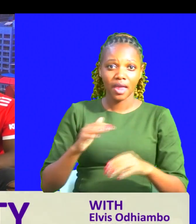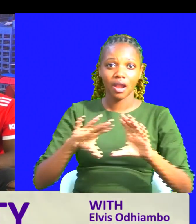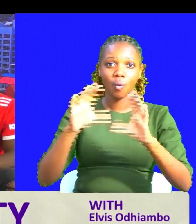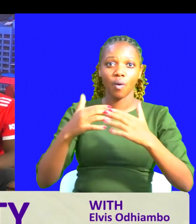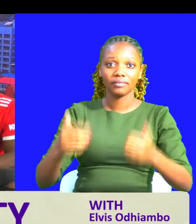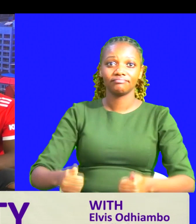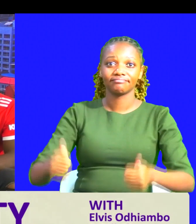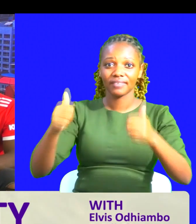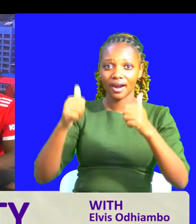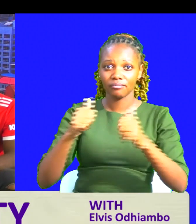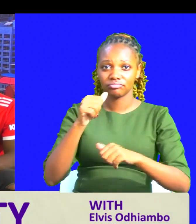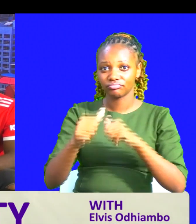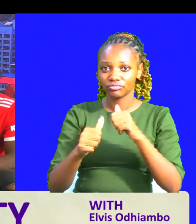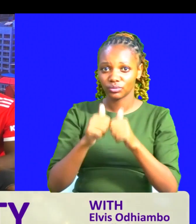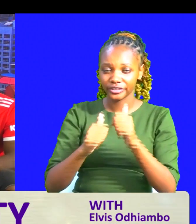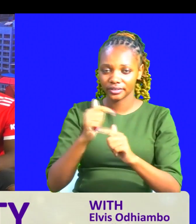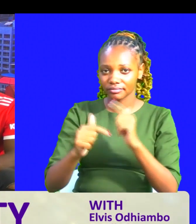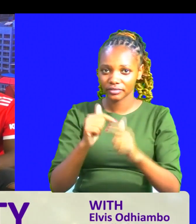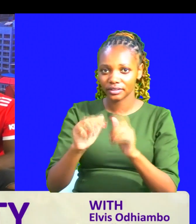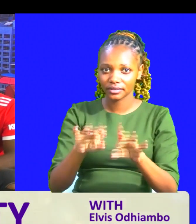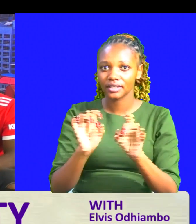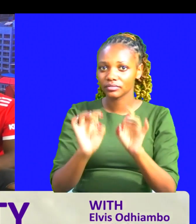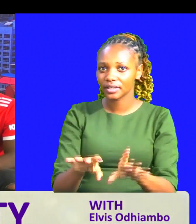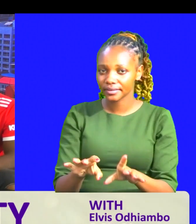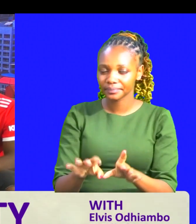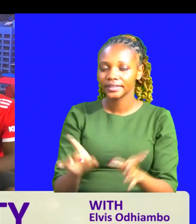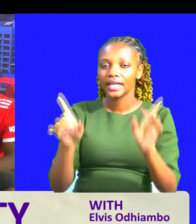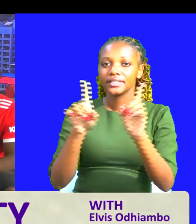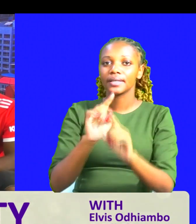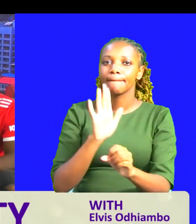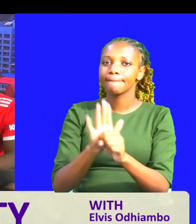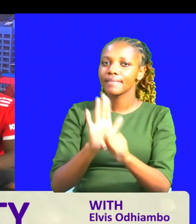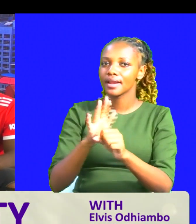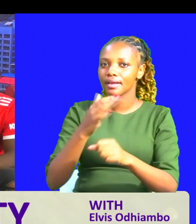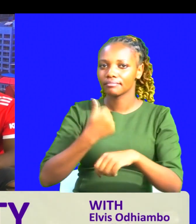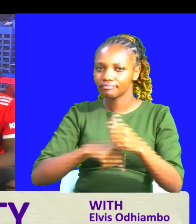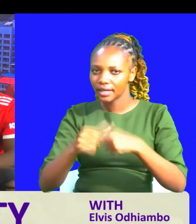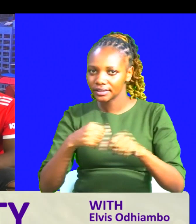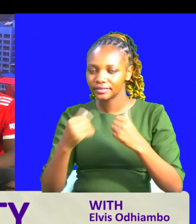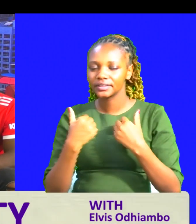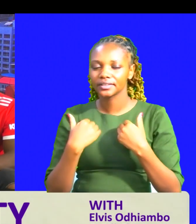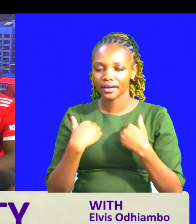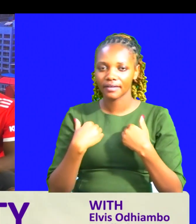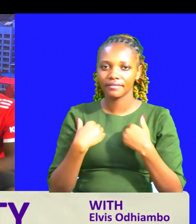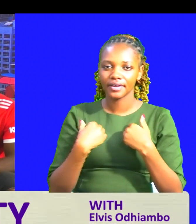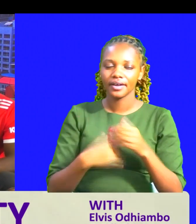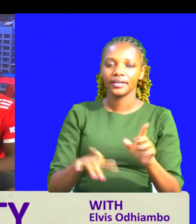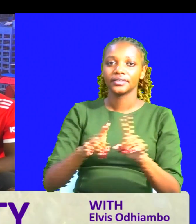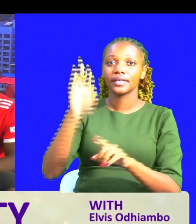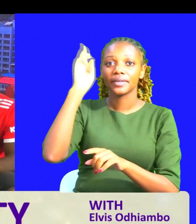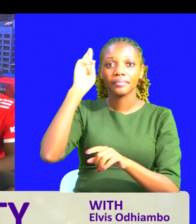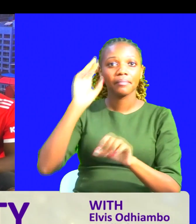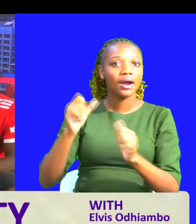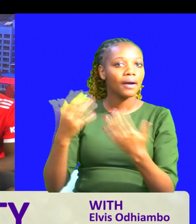is continuing right now as we speak. And a lot of action is witnessed. Remember, it is being held